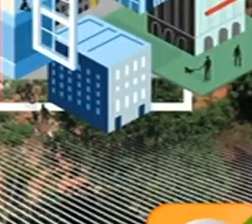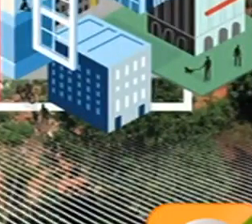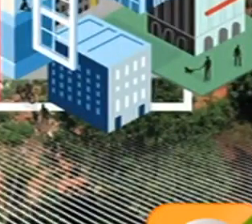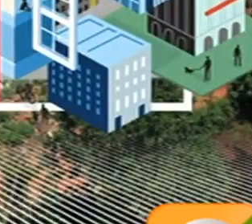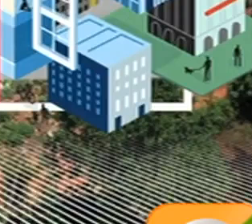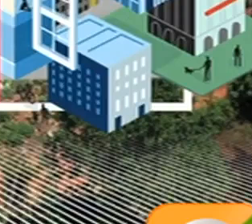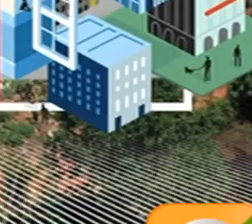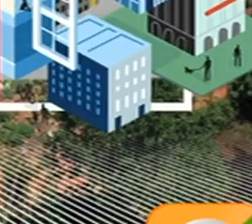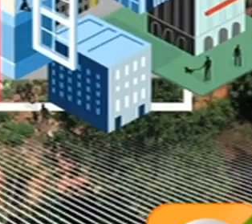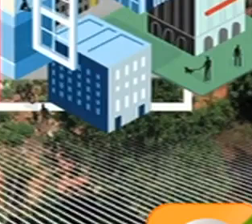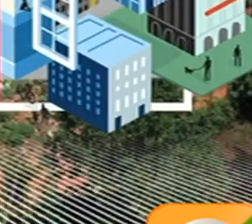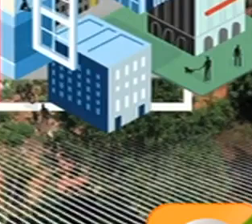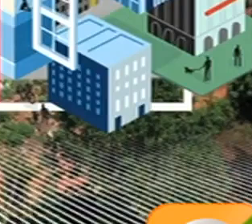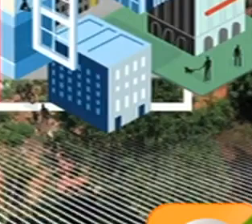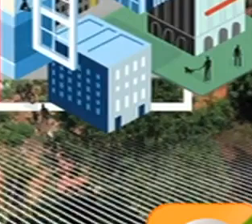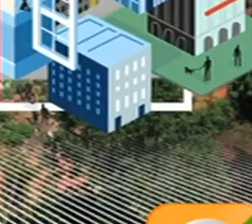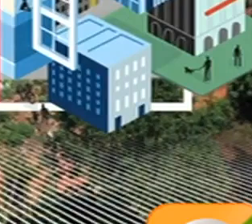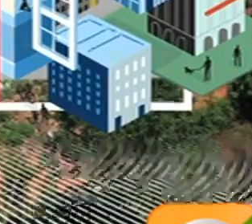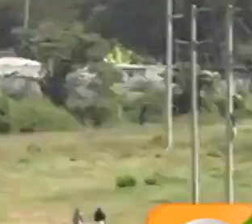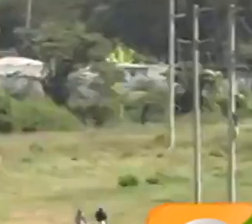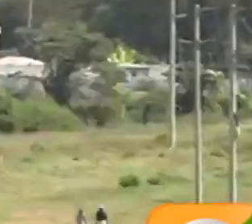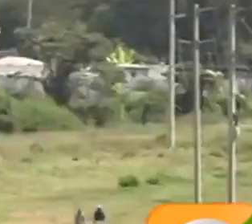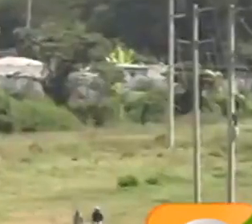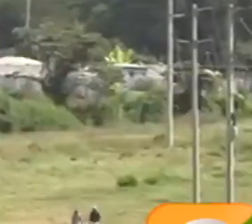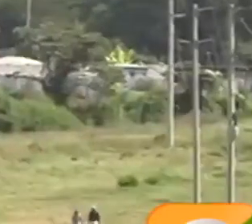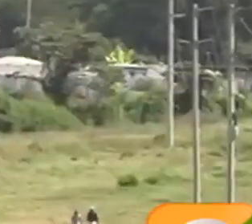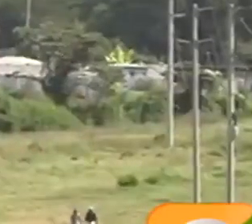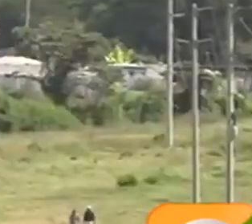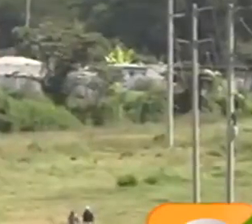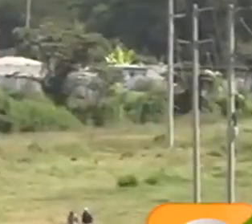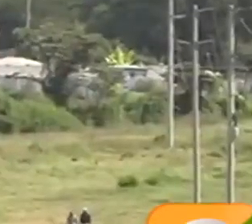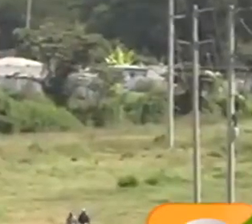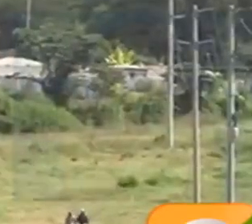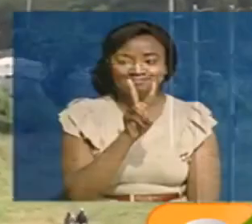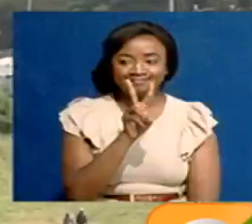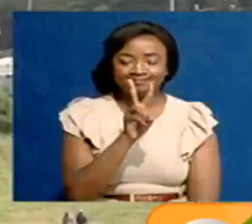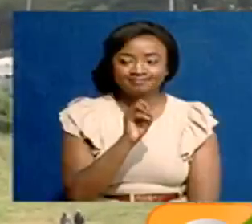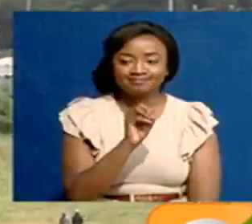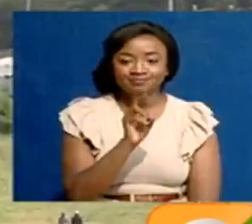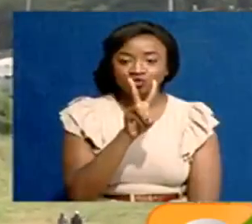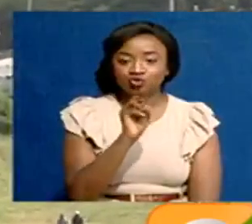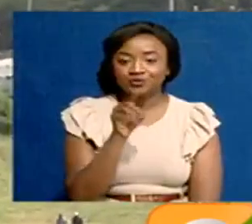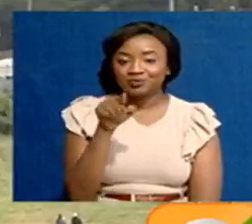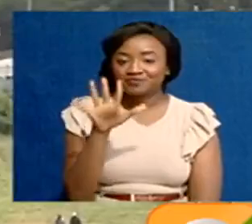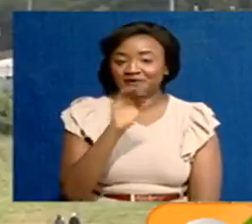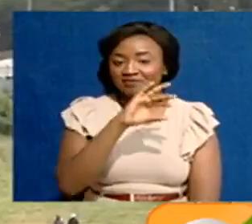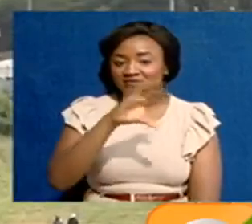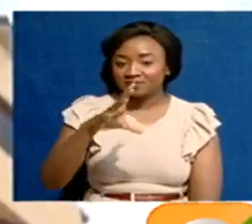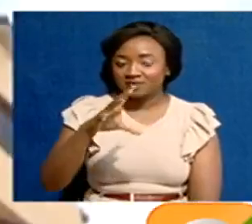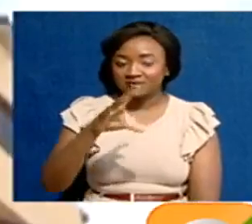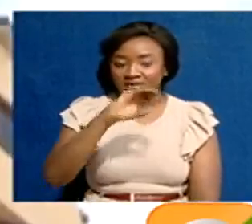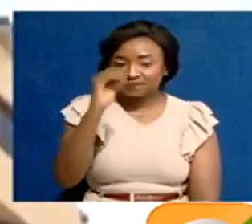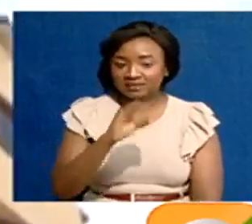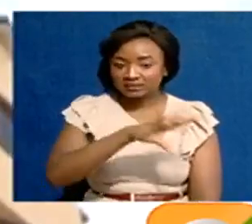durable roofing. Technological strides are evident as well, with 20.5% of counties having digitized building plan